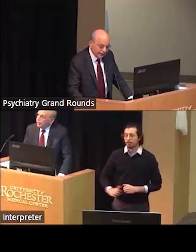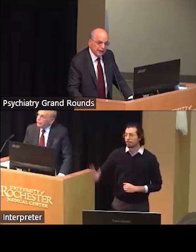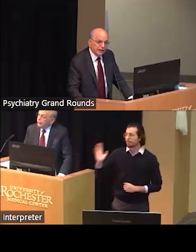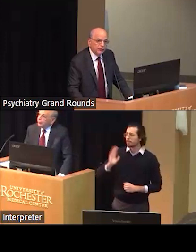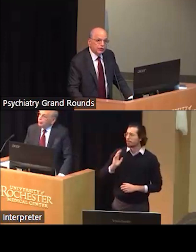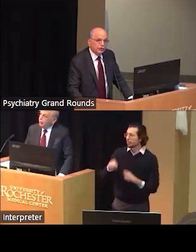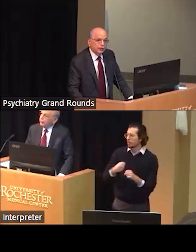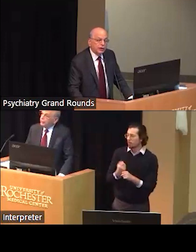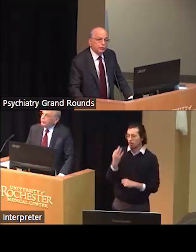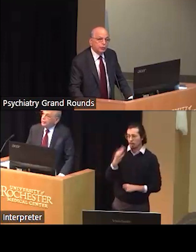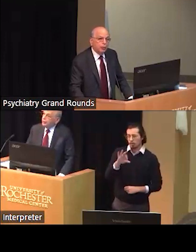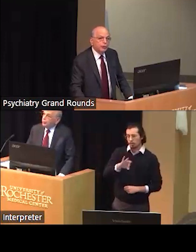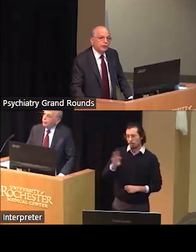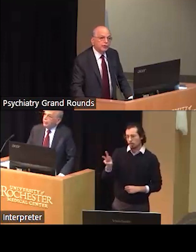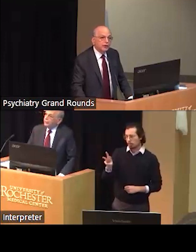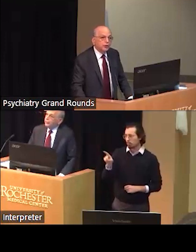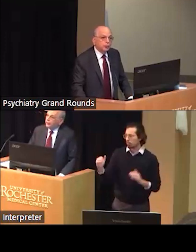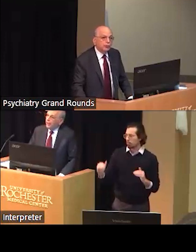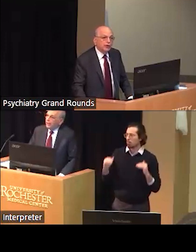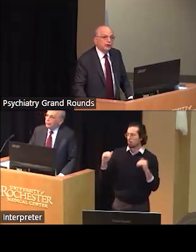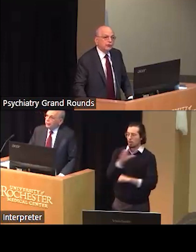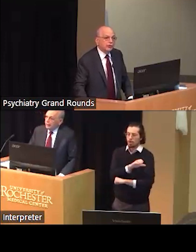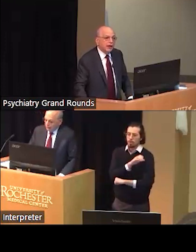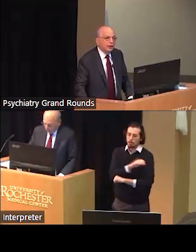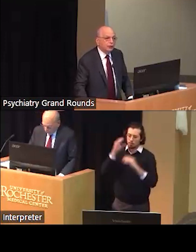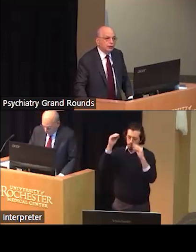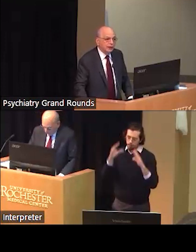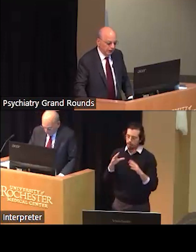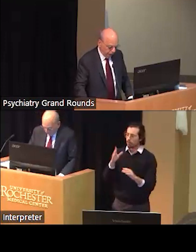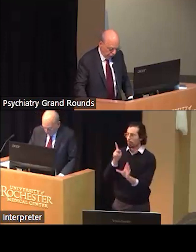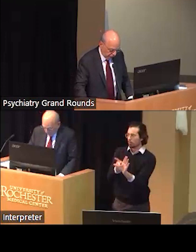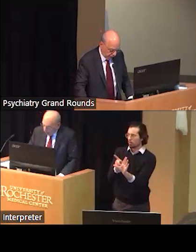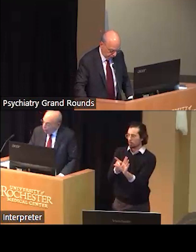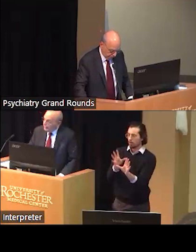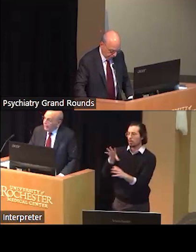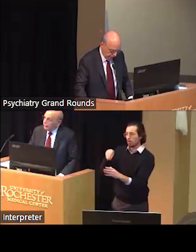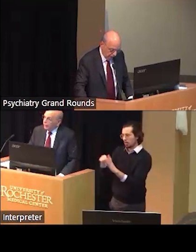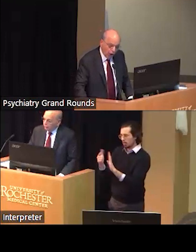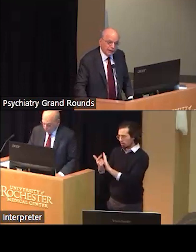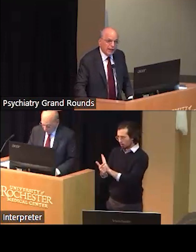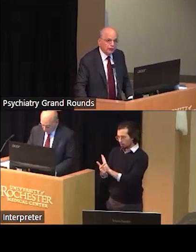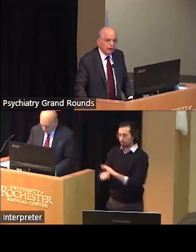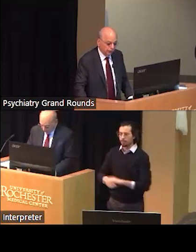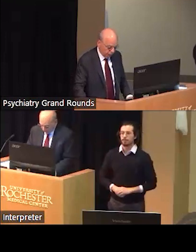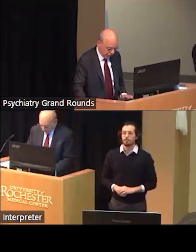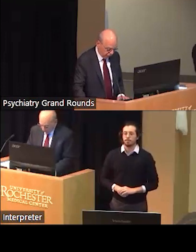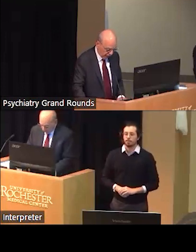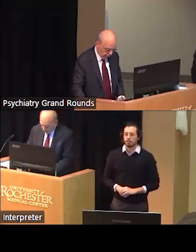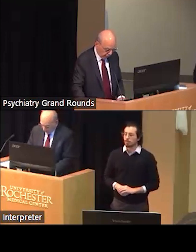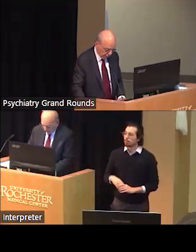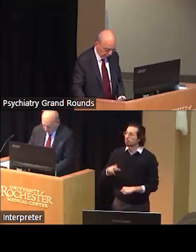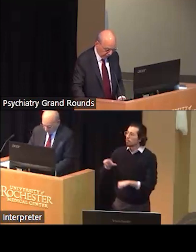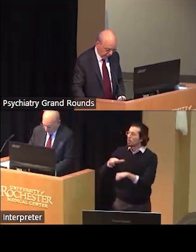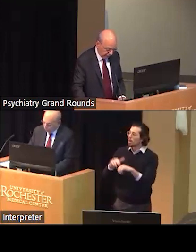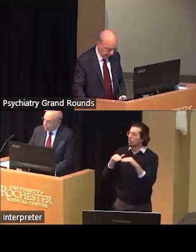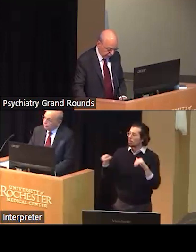In 1996, he was promoted to clinical professor of psychiatry in the law. On the national level, Mr.